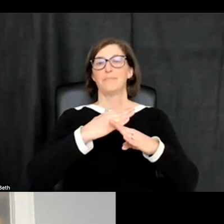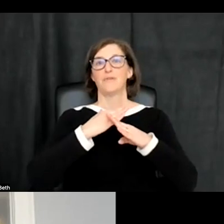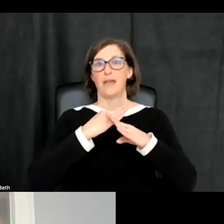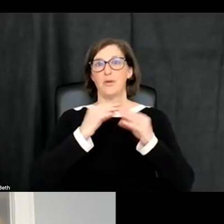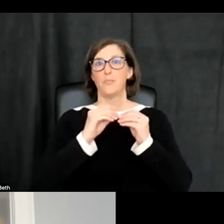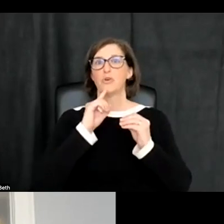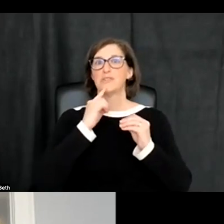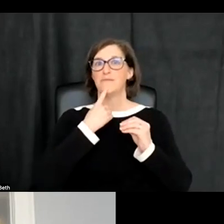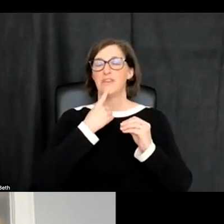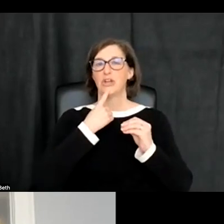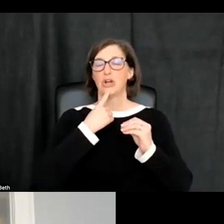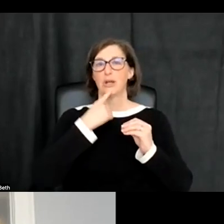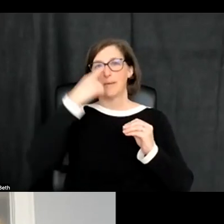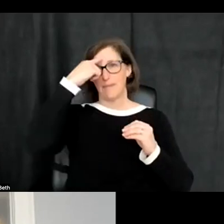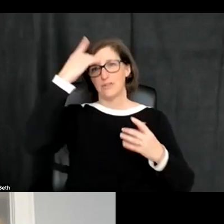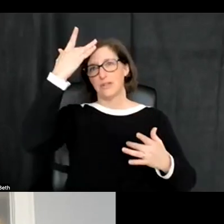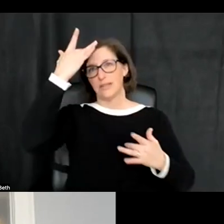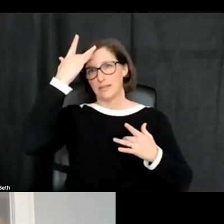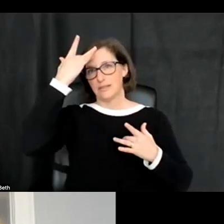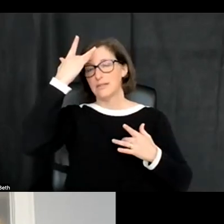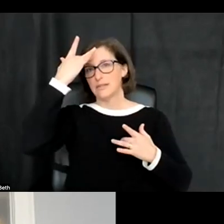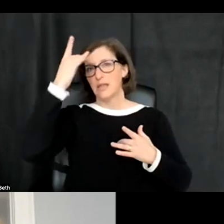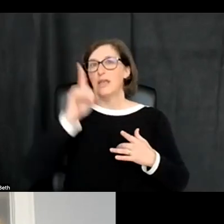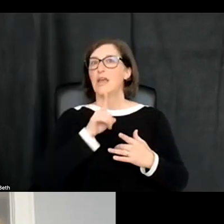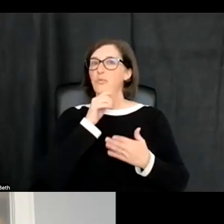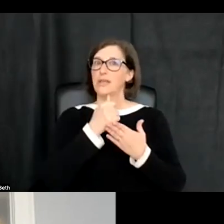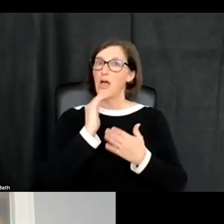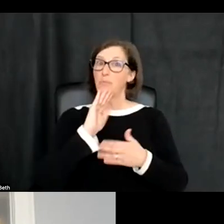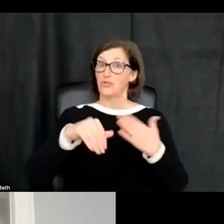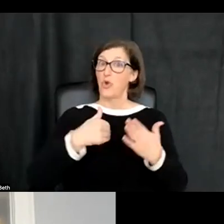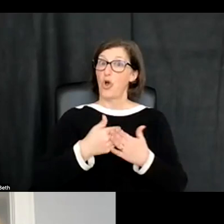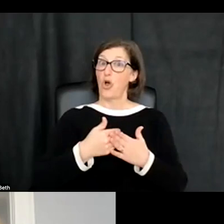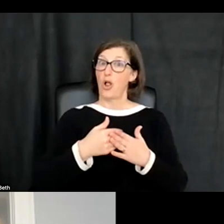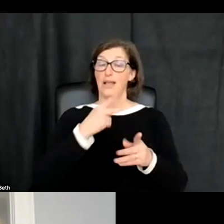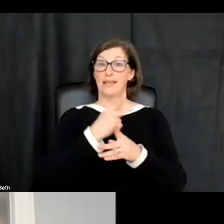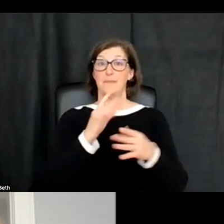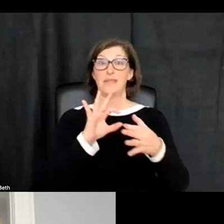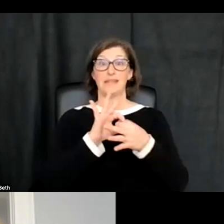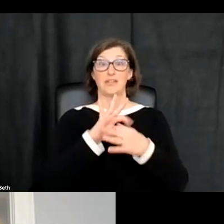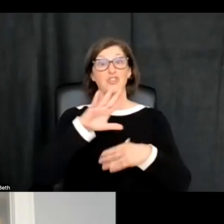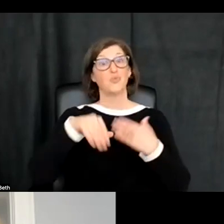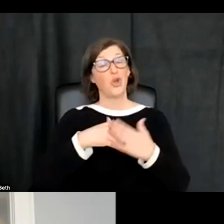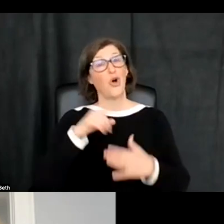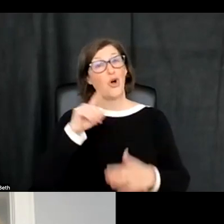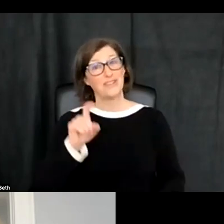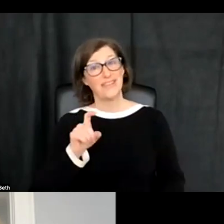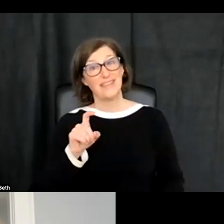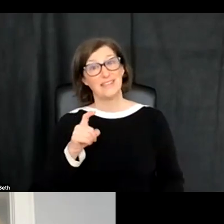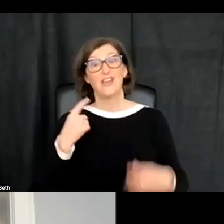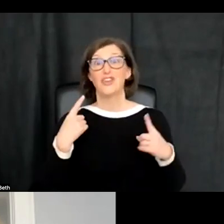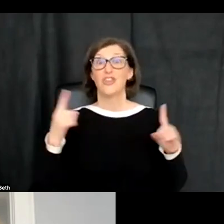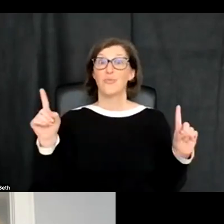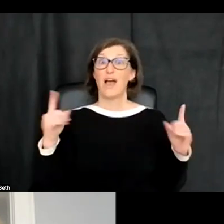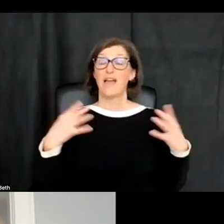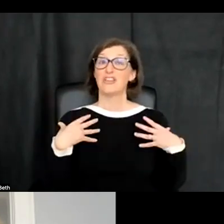severe psychiatric conditions and really help us all retain the connections we all need to thrive and